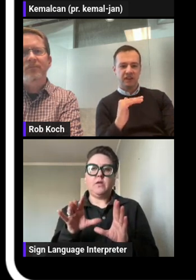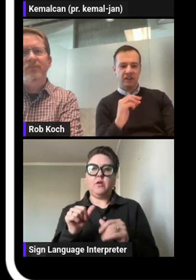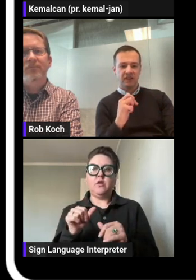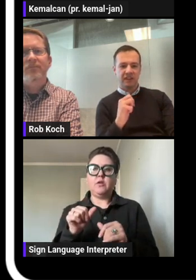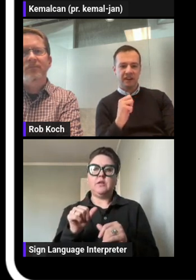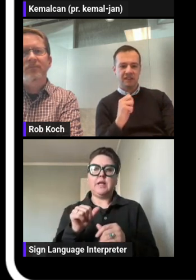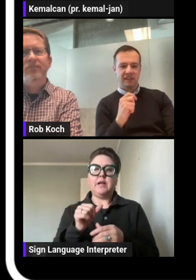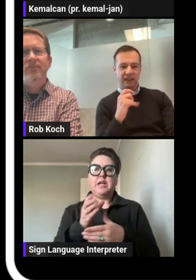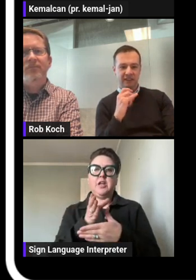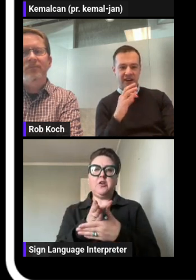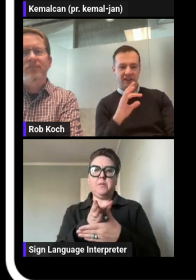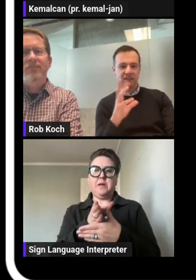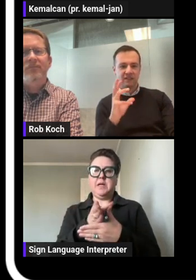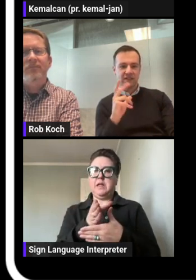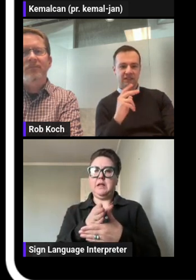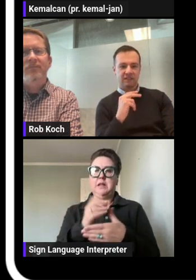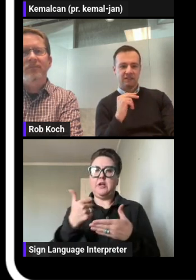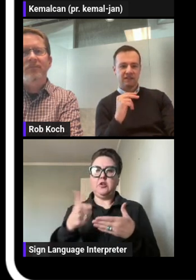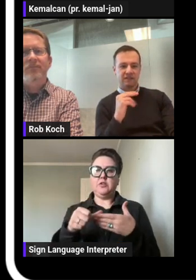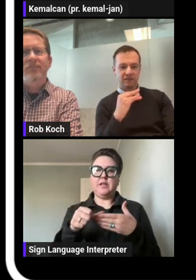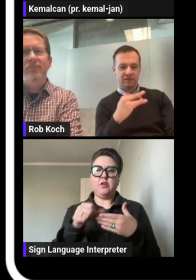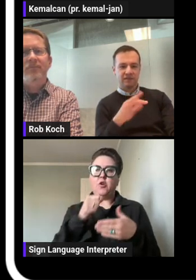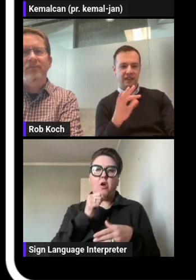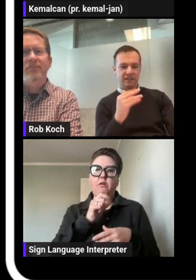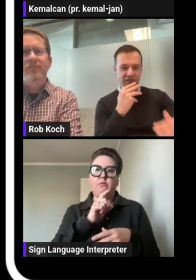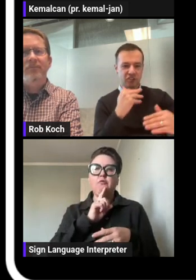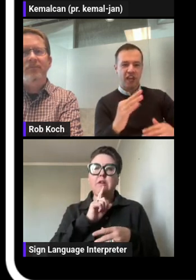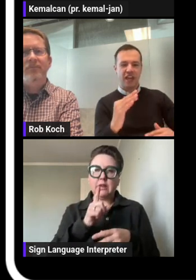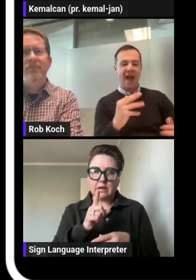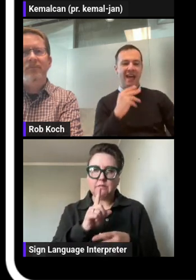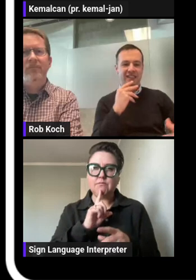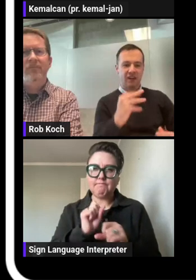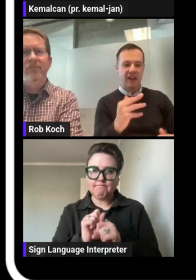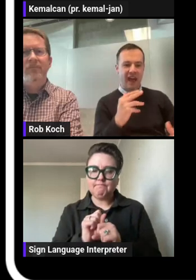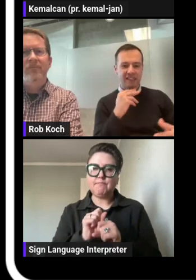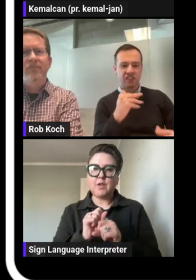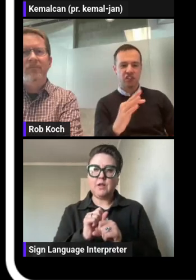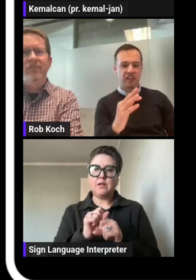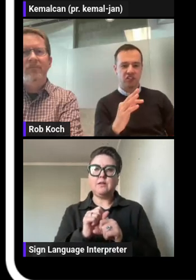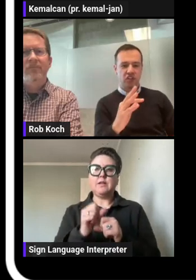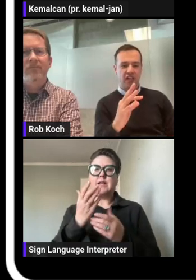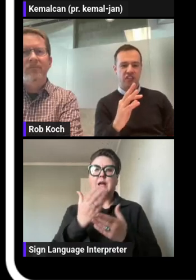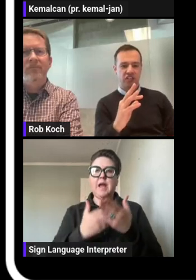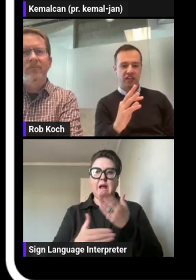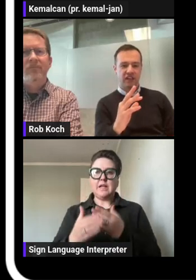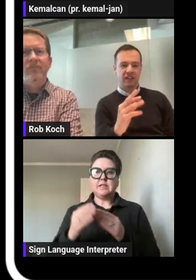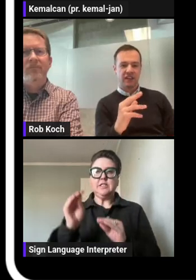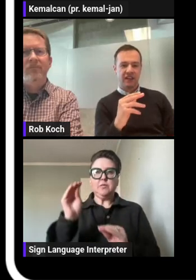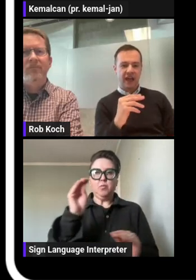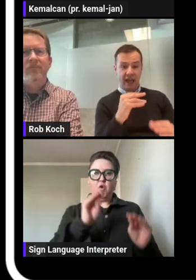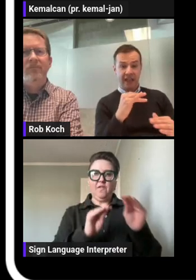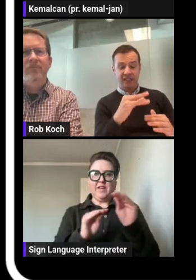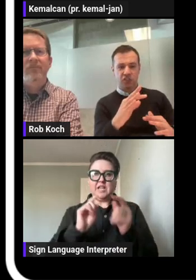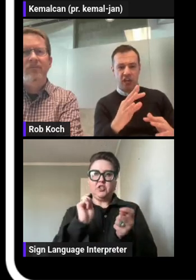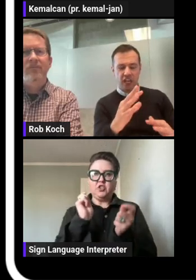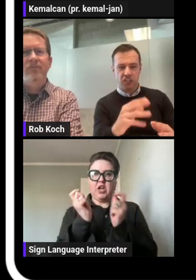intermissionary letters, like they are like hands are changing